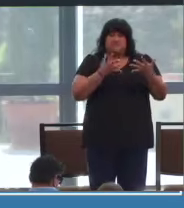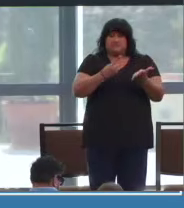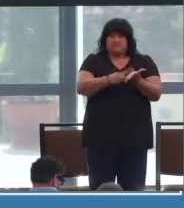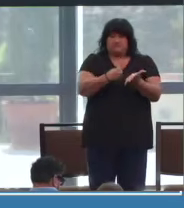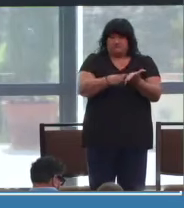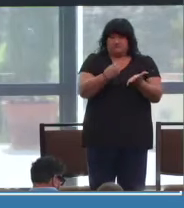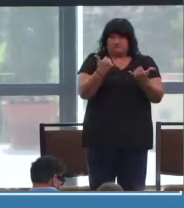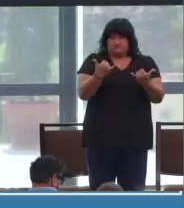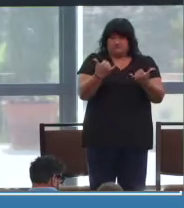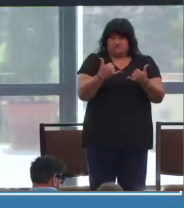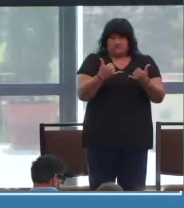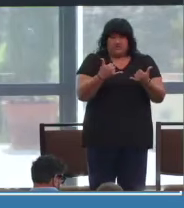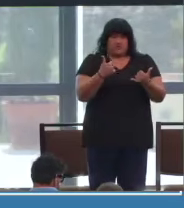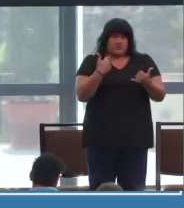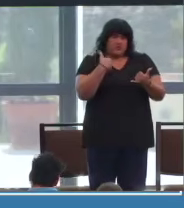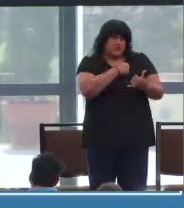think about